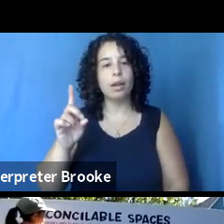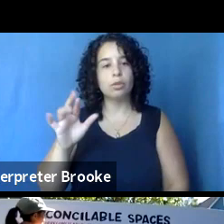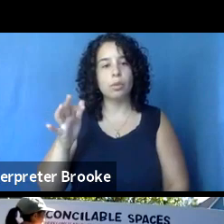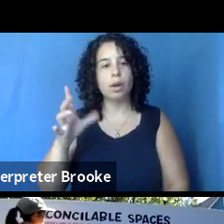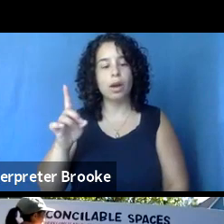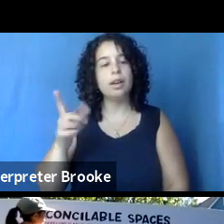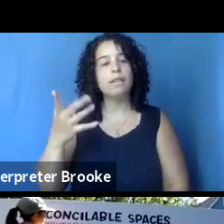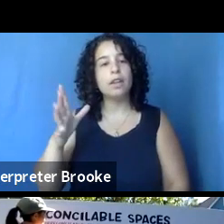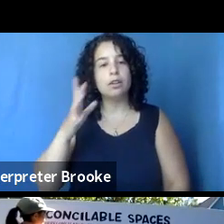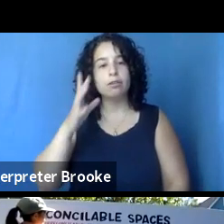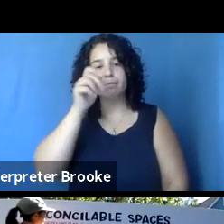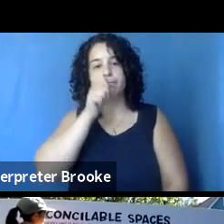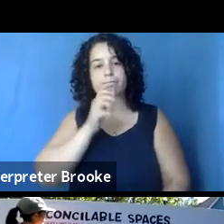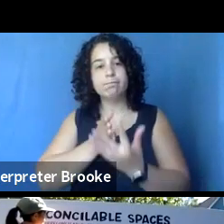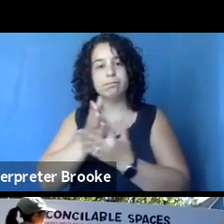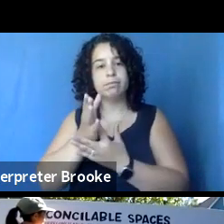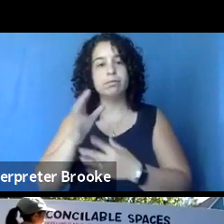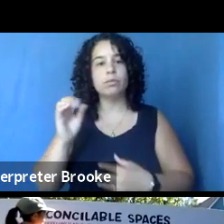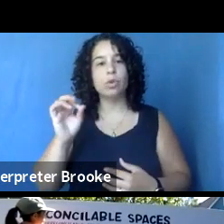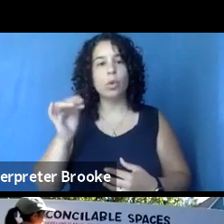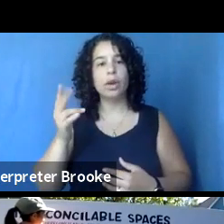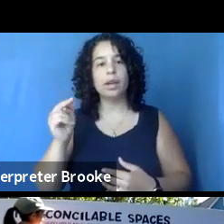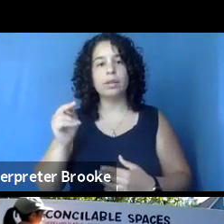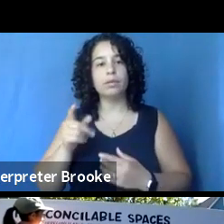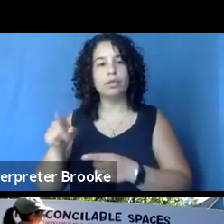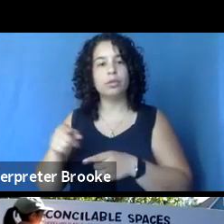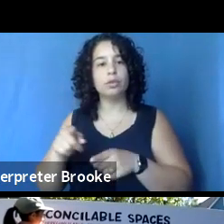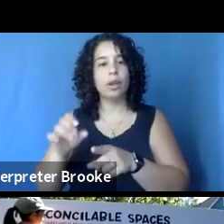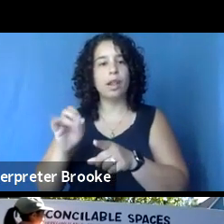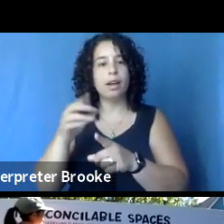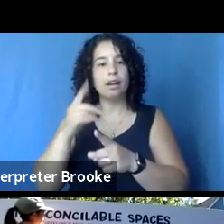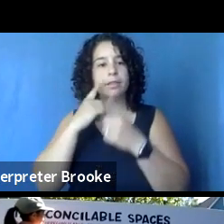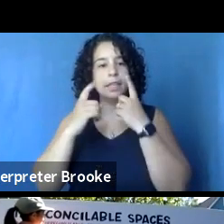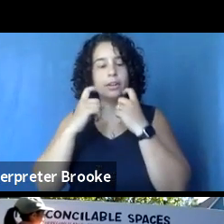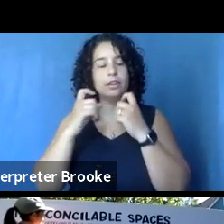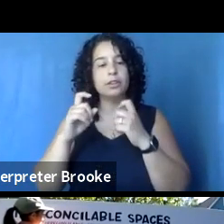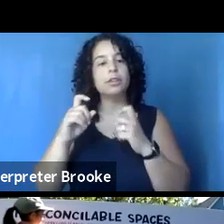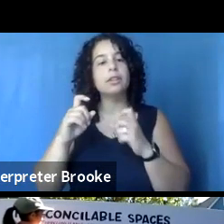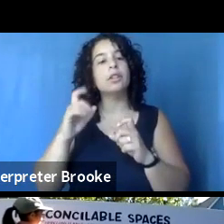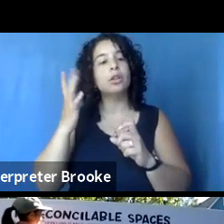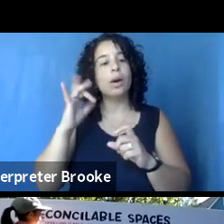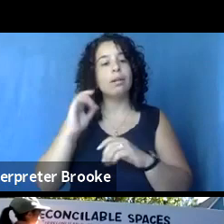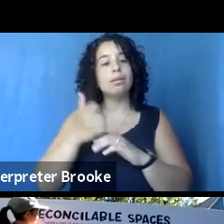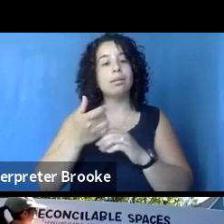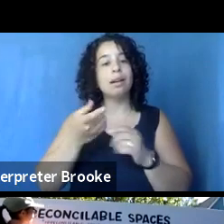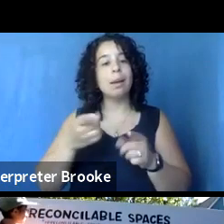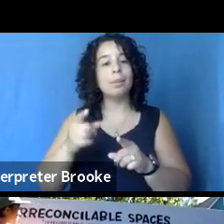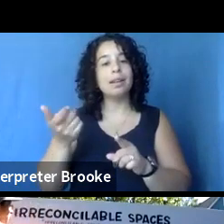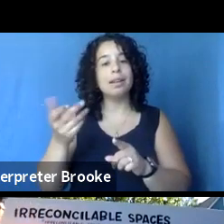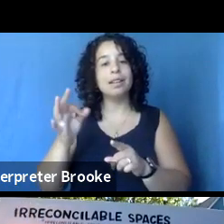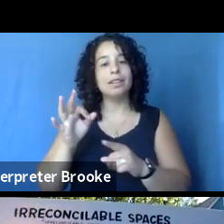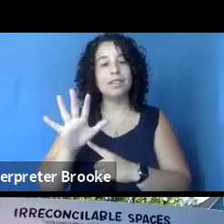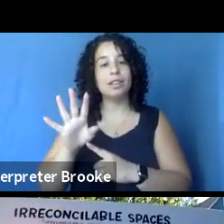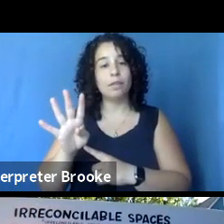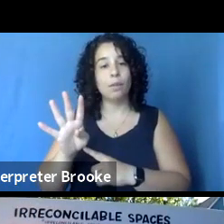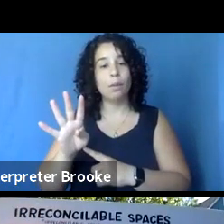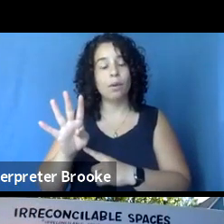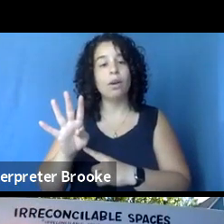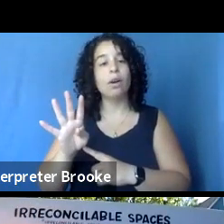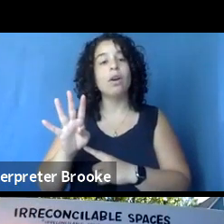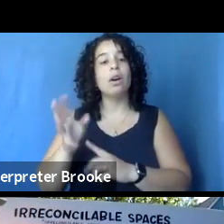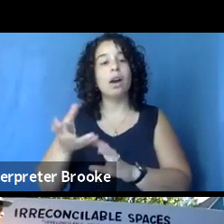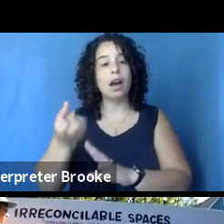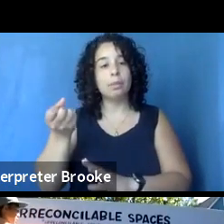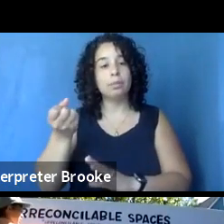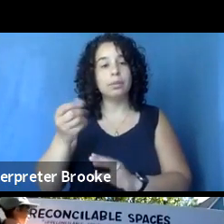of Tears, and tribal status was terminated by executive order in 1954 and restored with